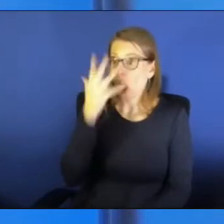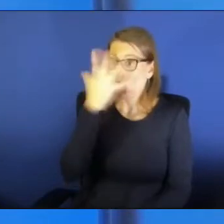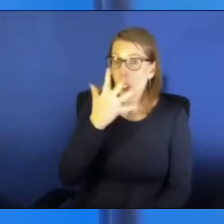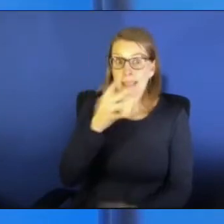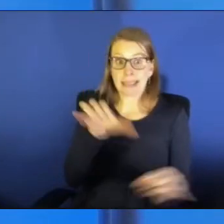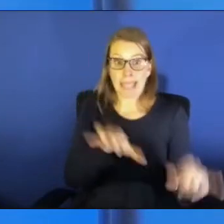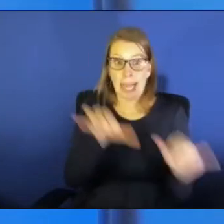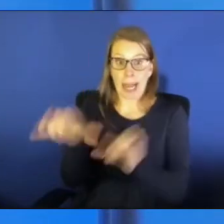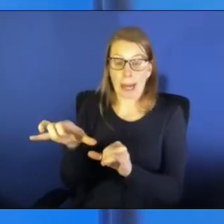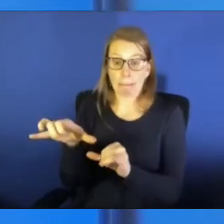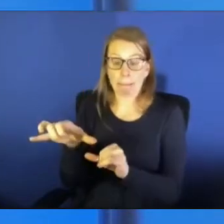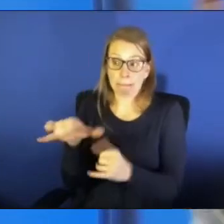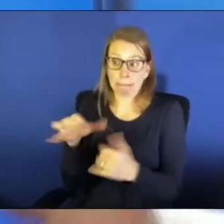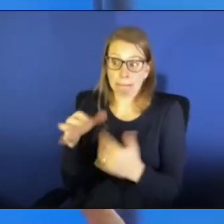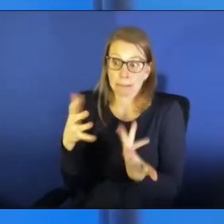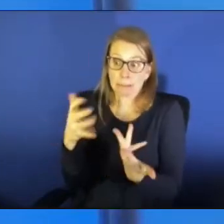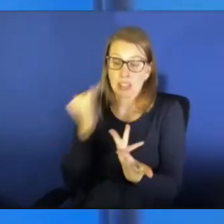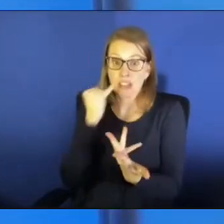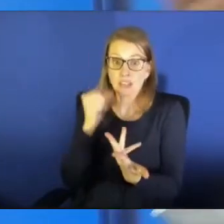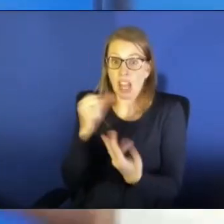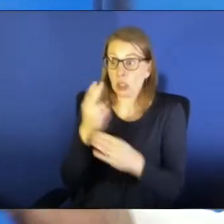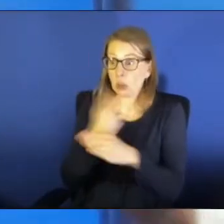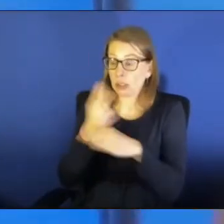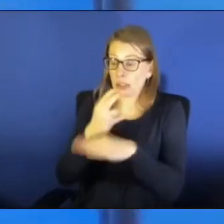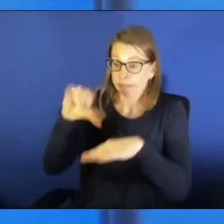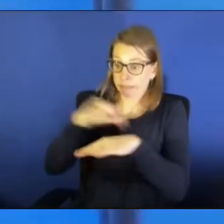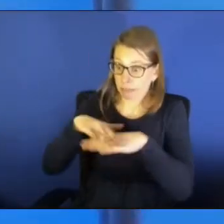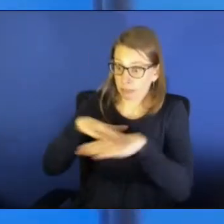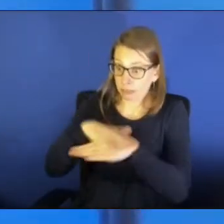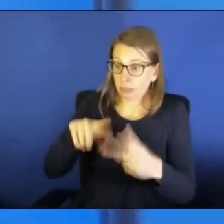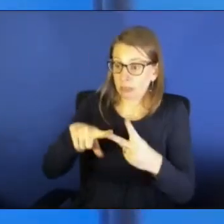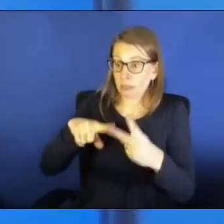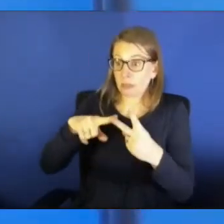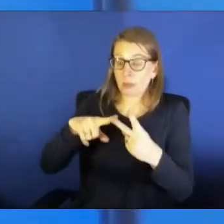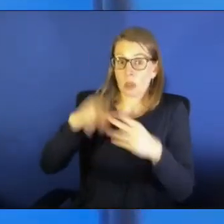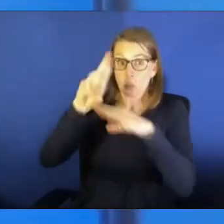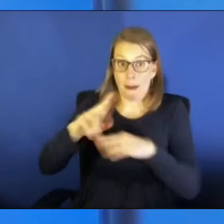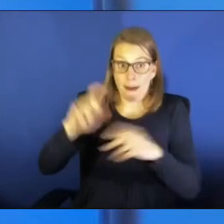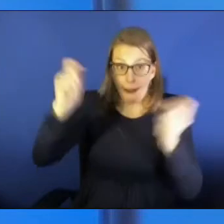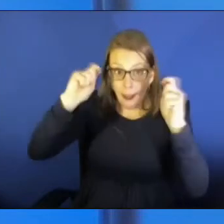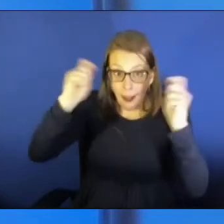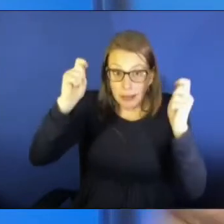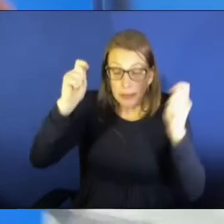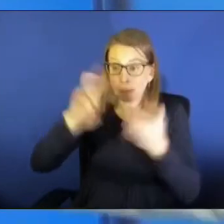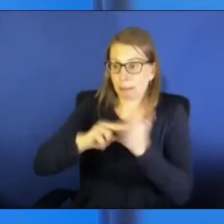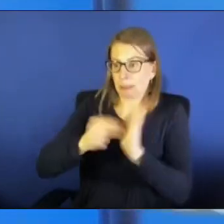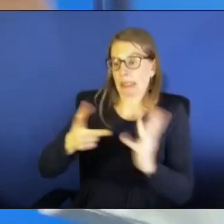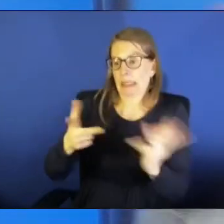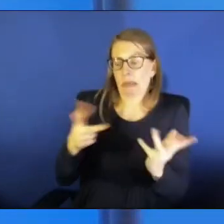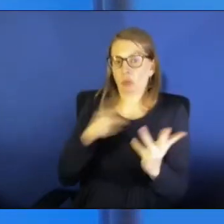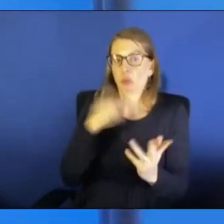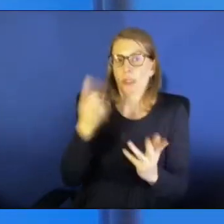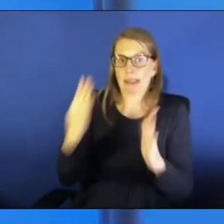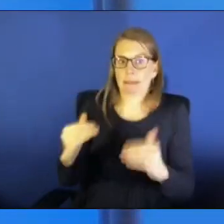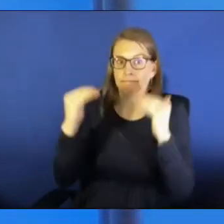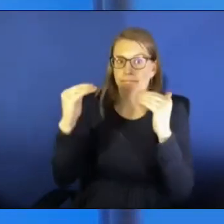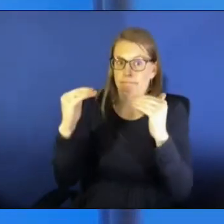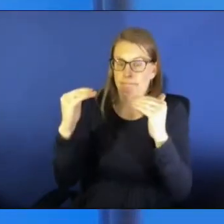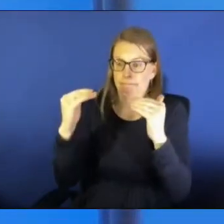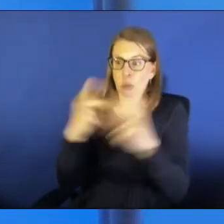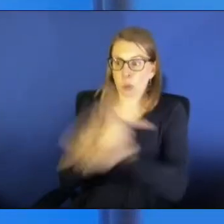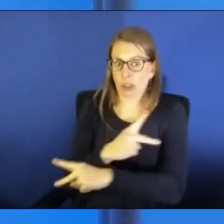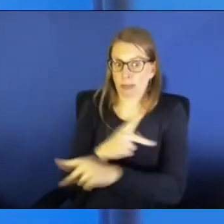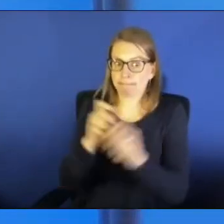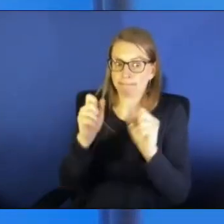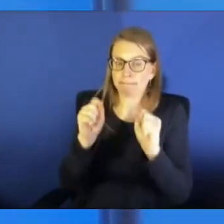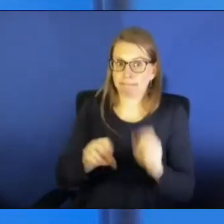a hat, if you're not, doing all the things we talk about, it does put you at very high risk. And we're talking about how